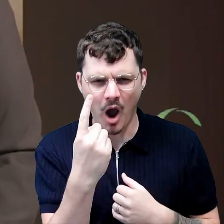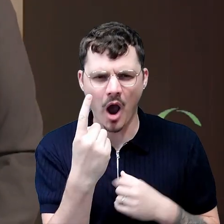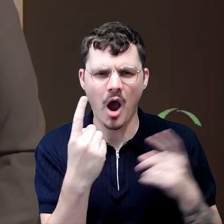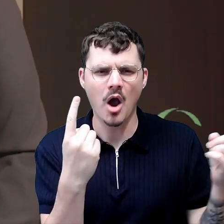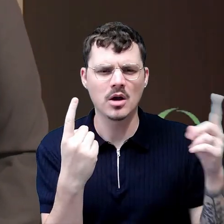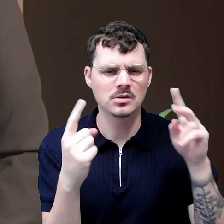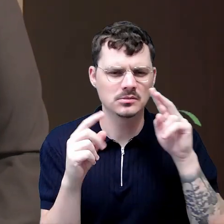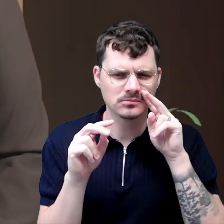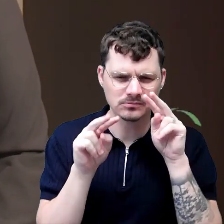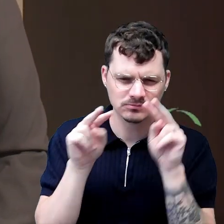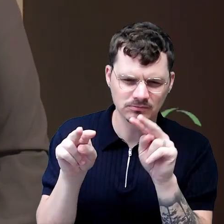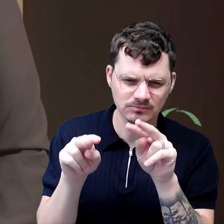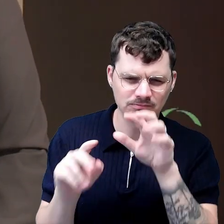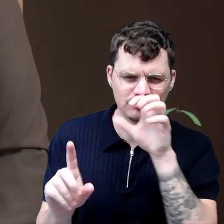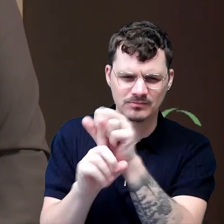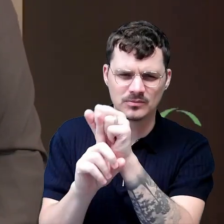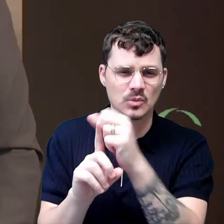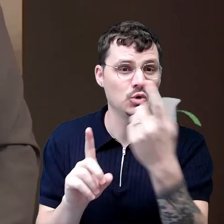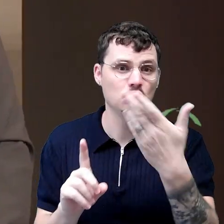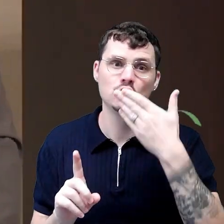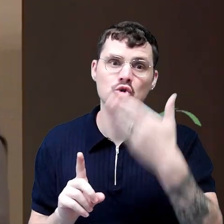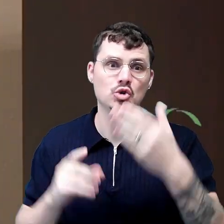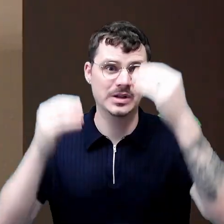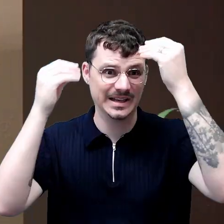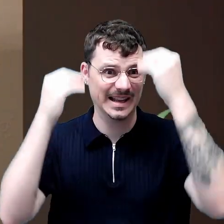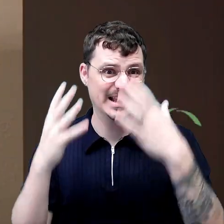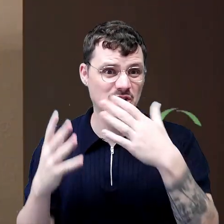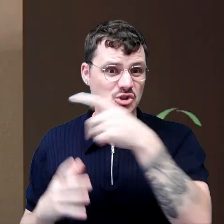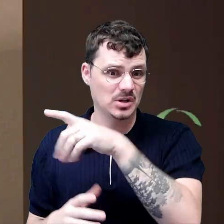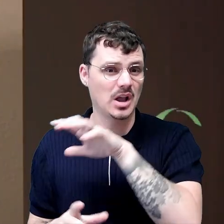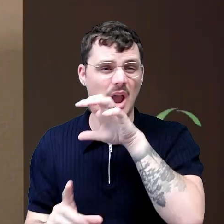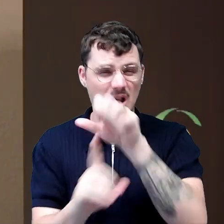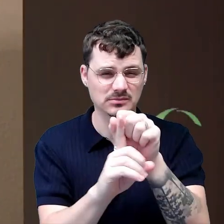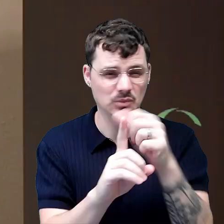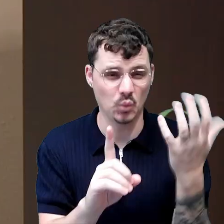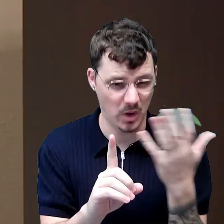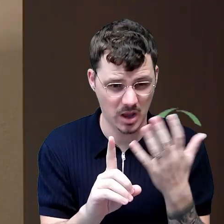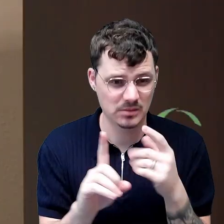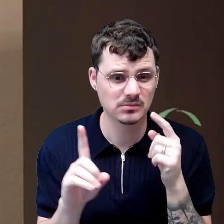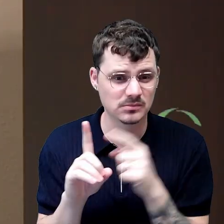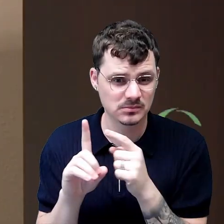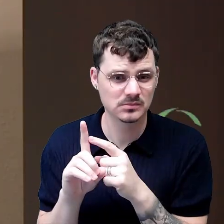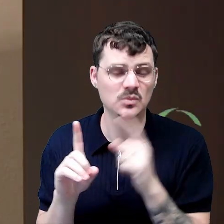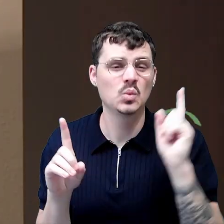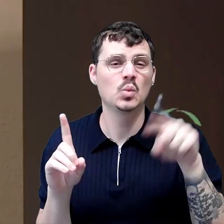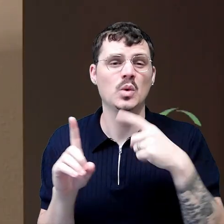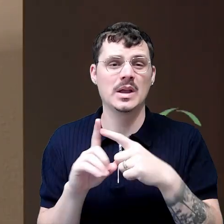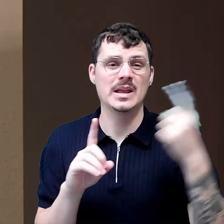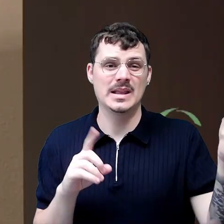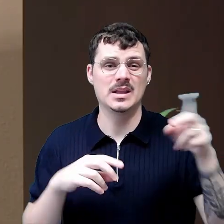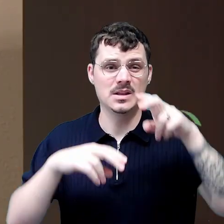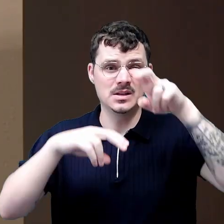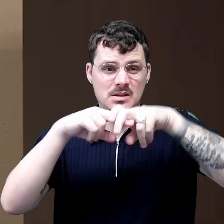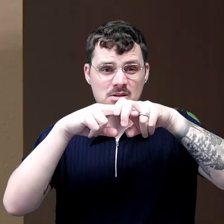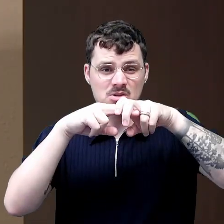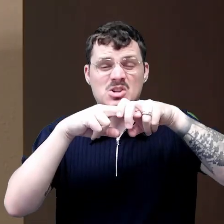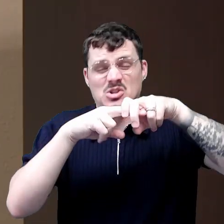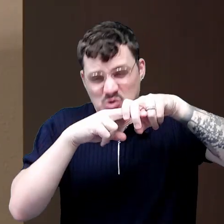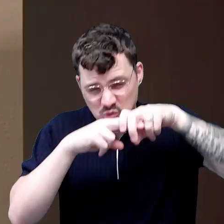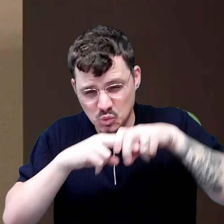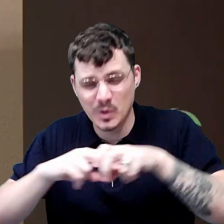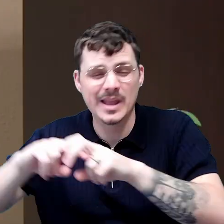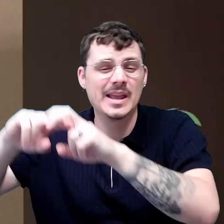observation made by a very, very good teacher at the school, which is that when he was in his big, gigantic